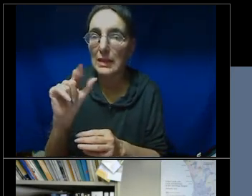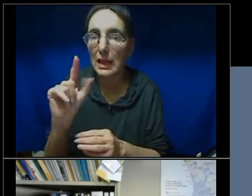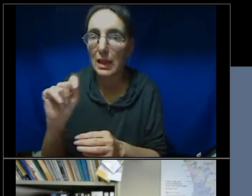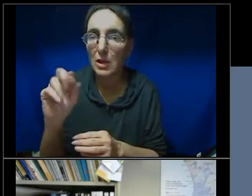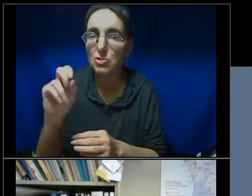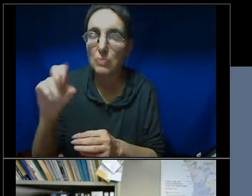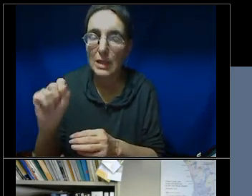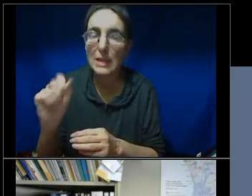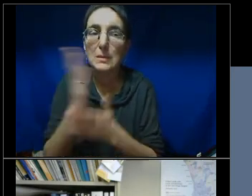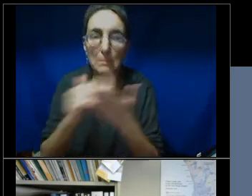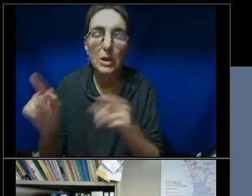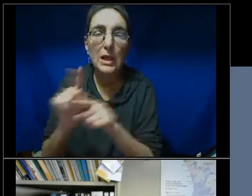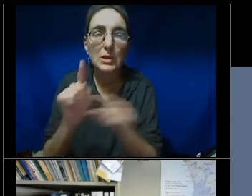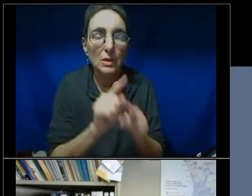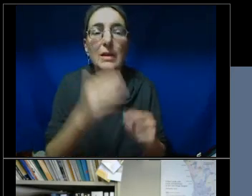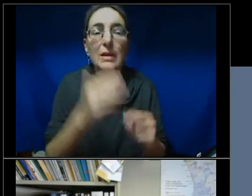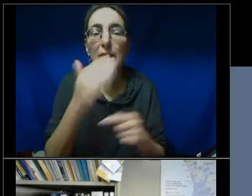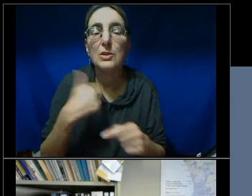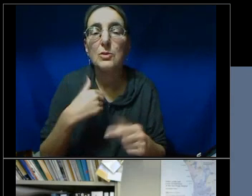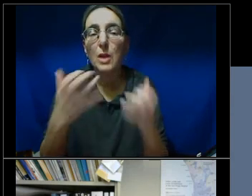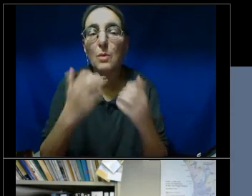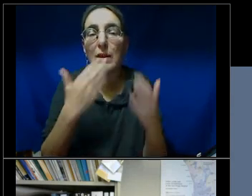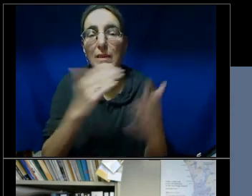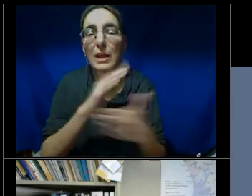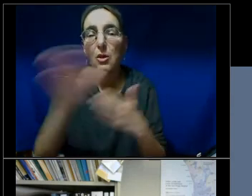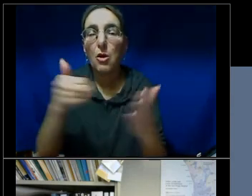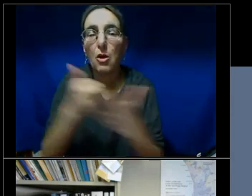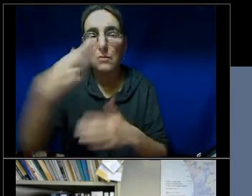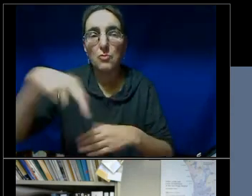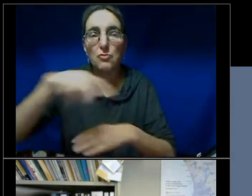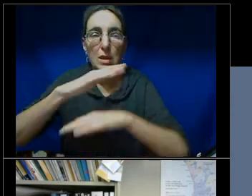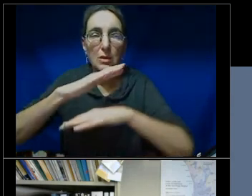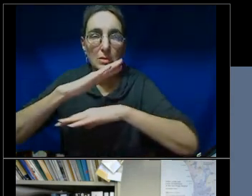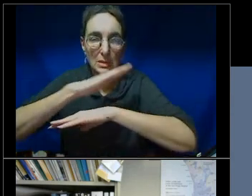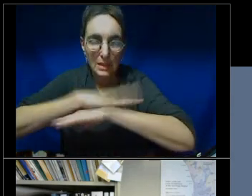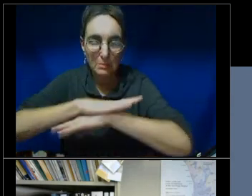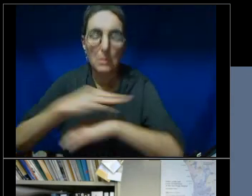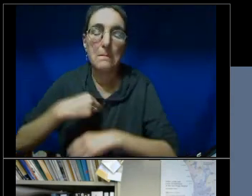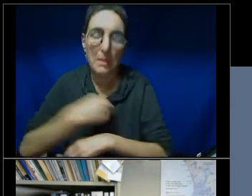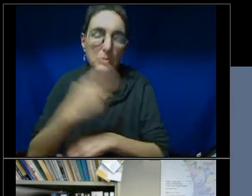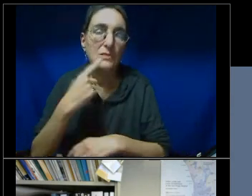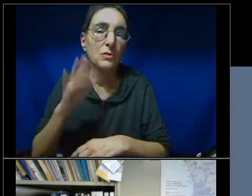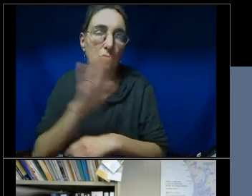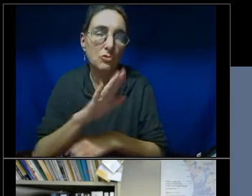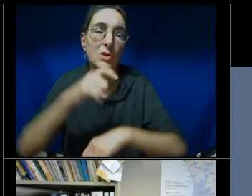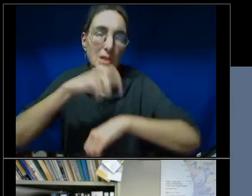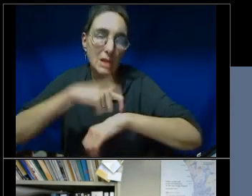Thank you, and I want to thank all of the roundtable members for your time and your wisdom.